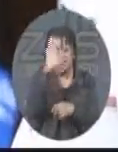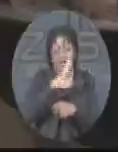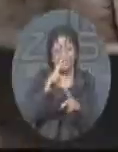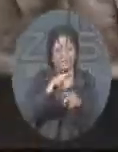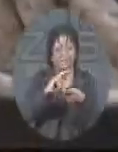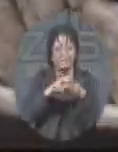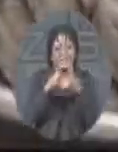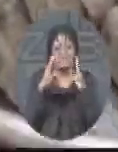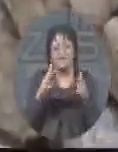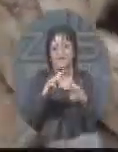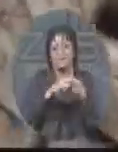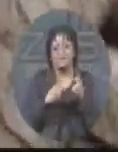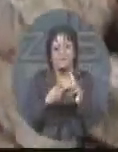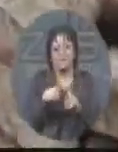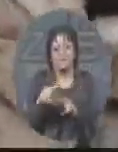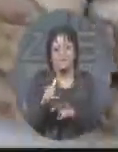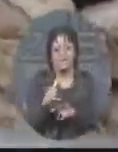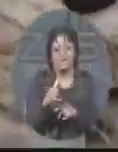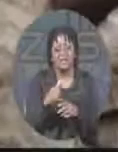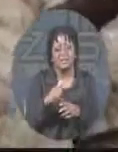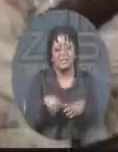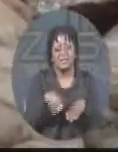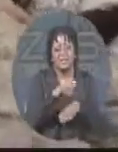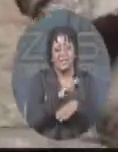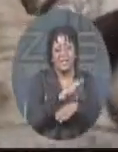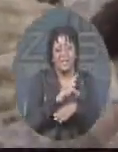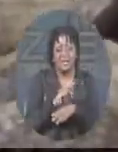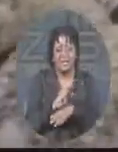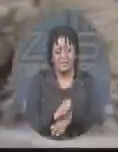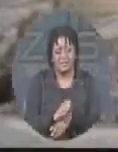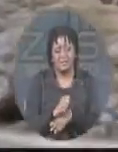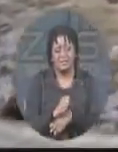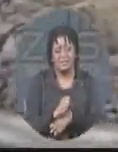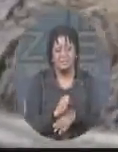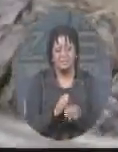In Spring Point, Acklins, reporting for the ZNS Network News, I'm Julian Gibson.